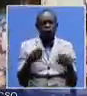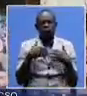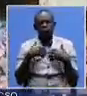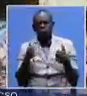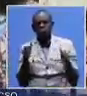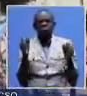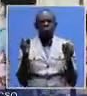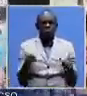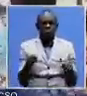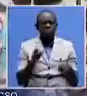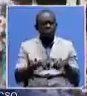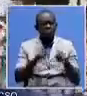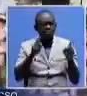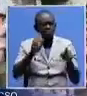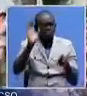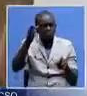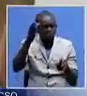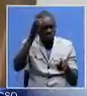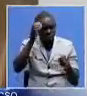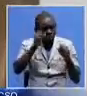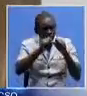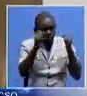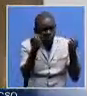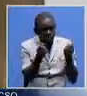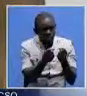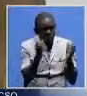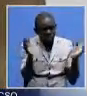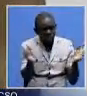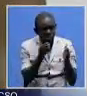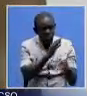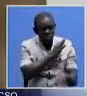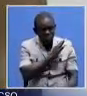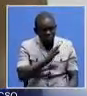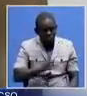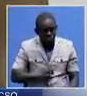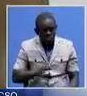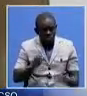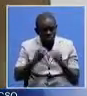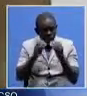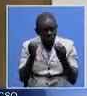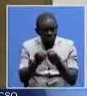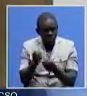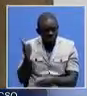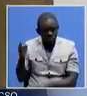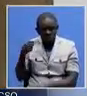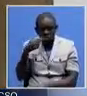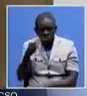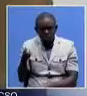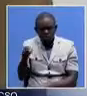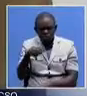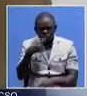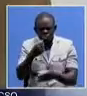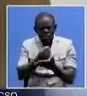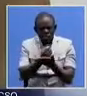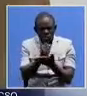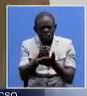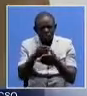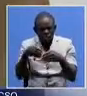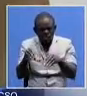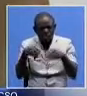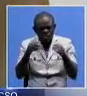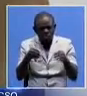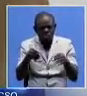to the Civil Society for Scaling Nutrition, this sector must be regulated. The concern with the